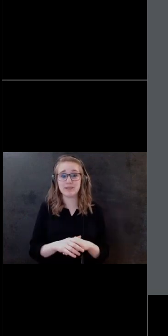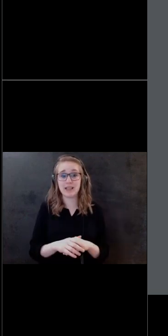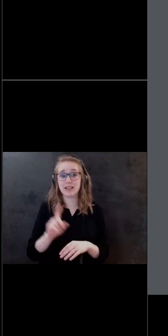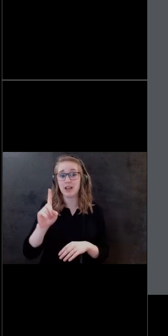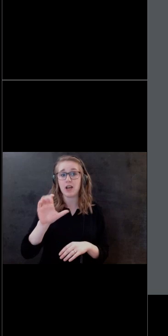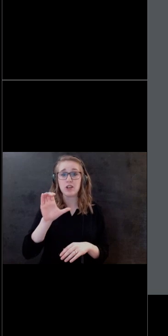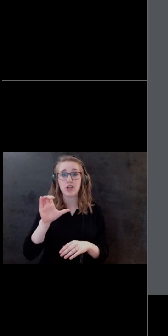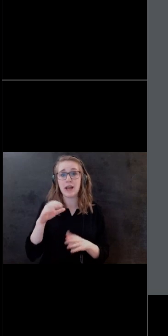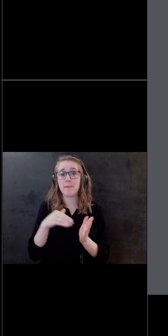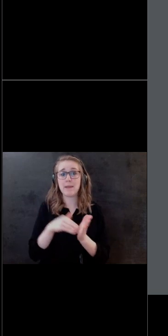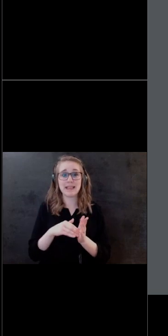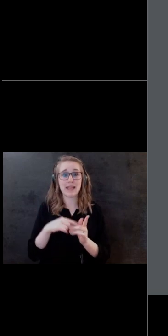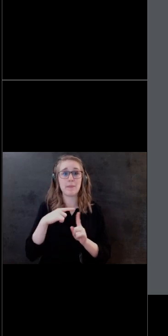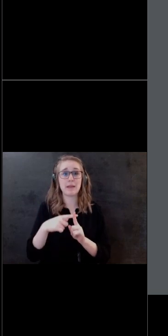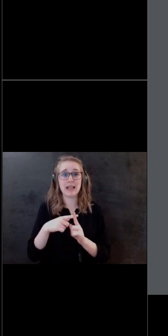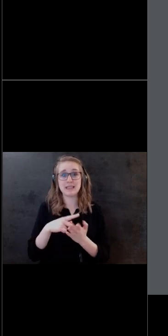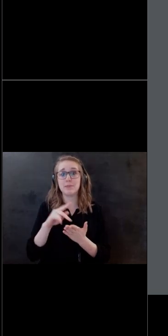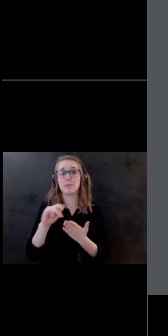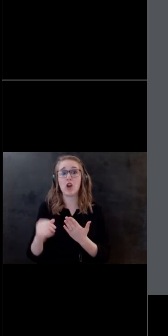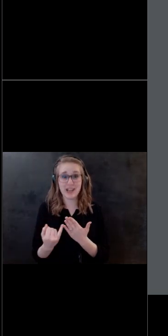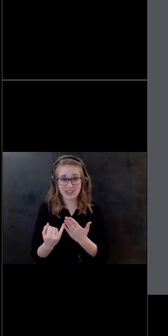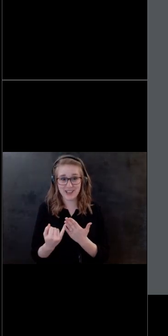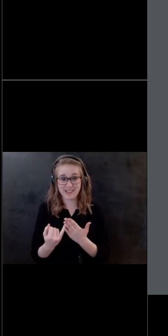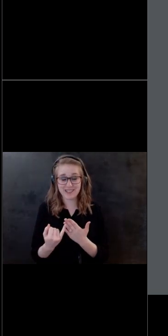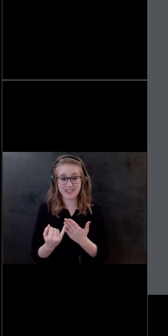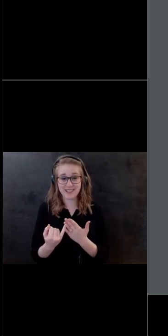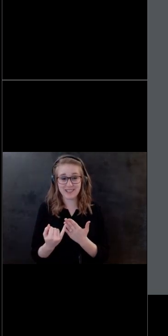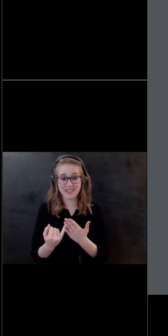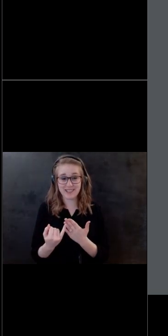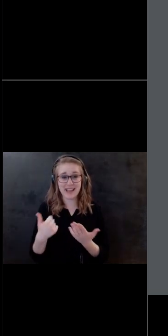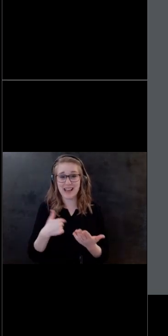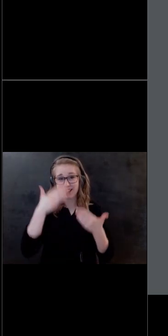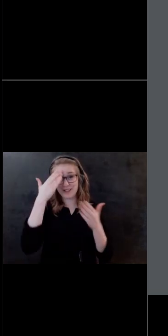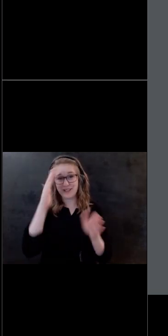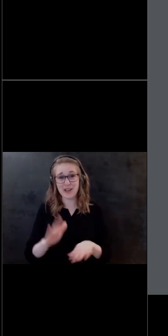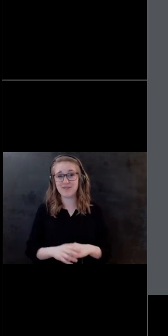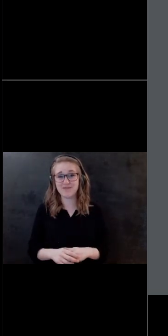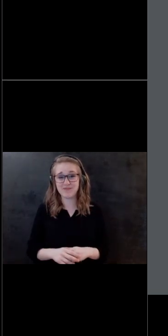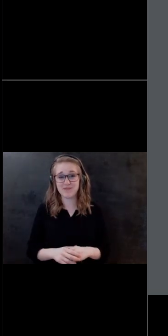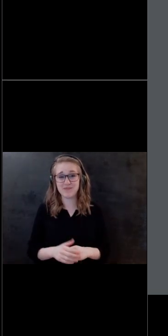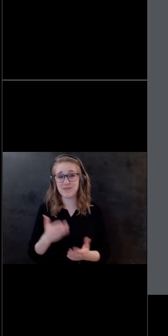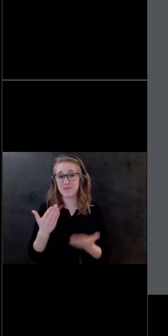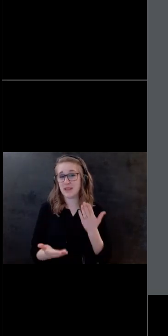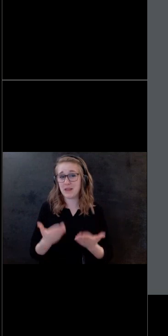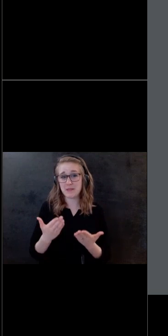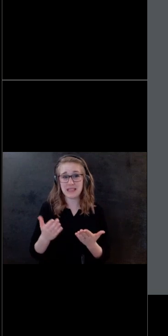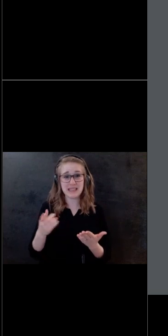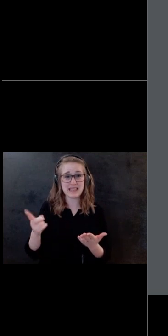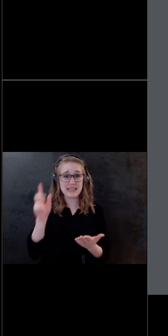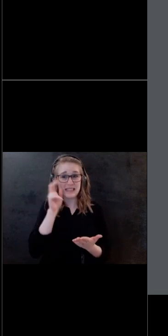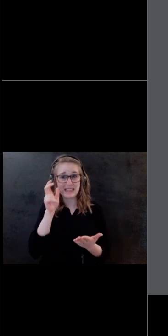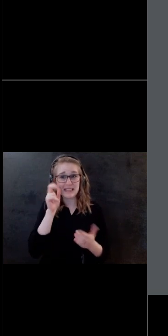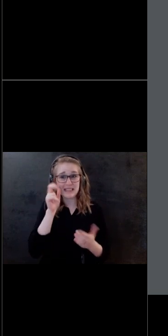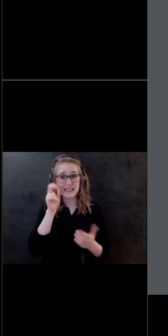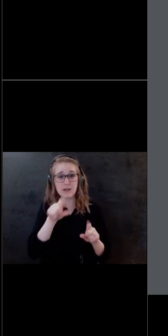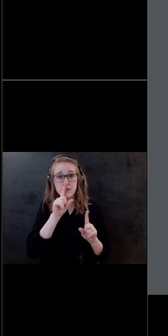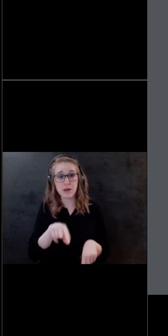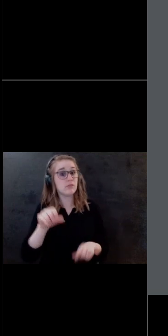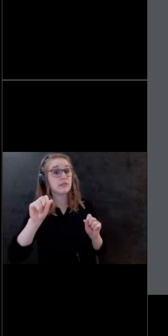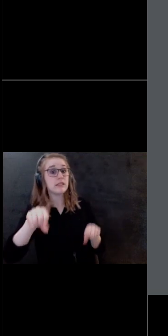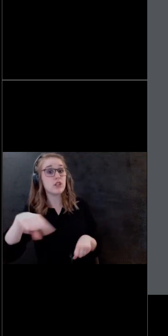plus project, you know, I don't know, but perhaps we can get him. Can you guys hear me?